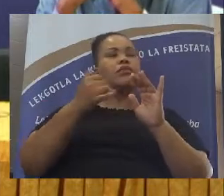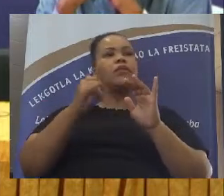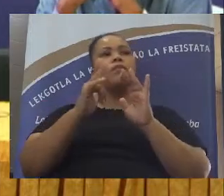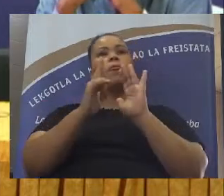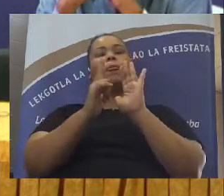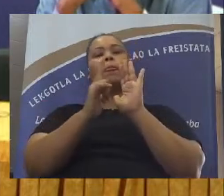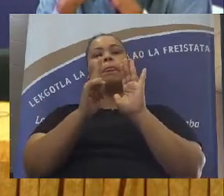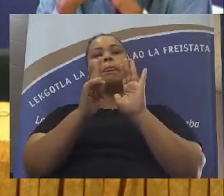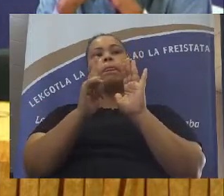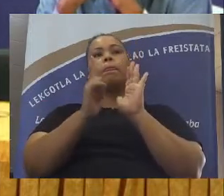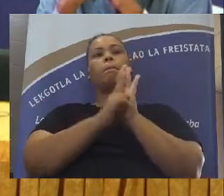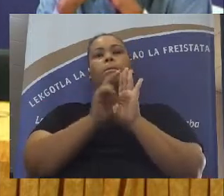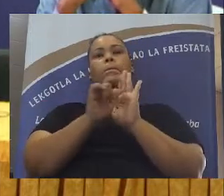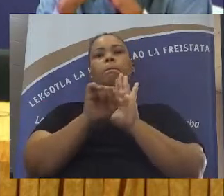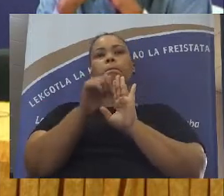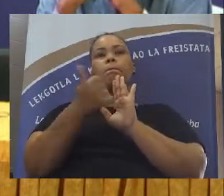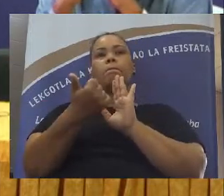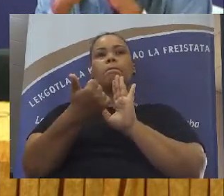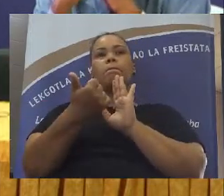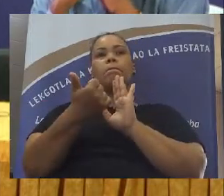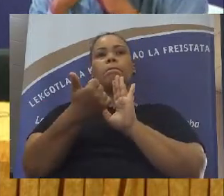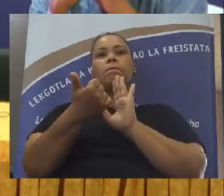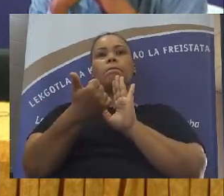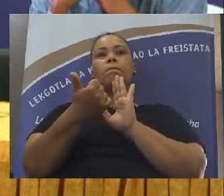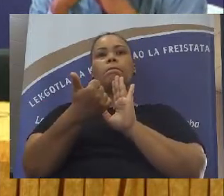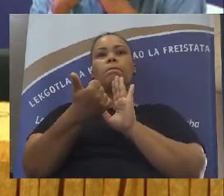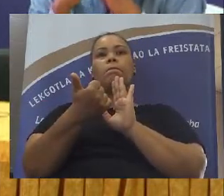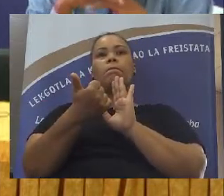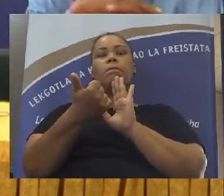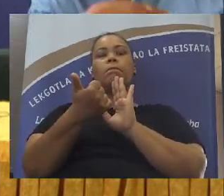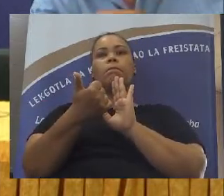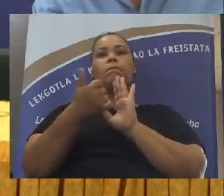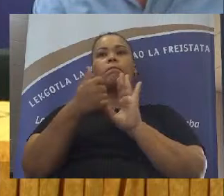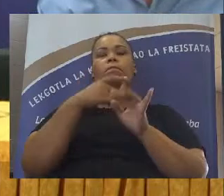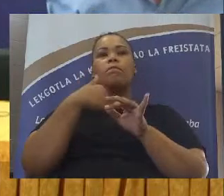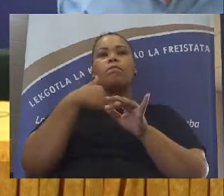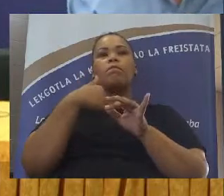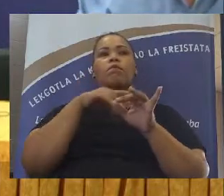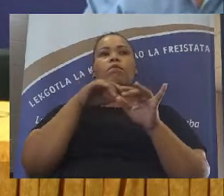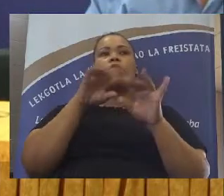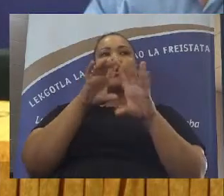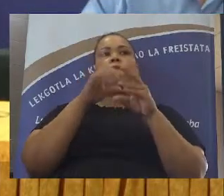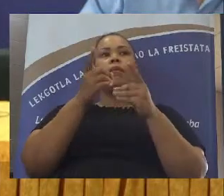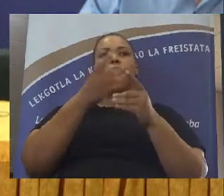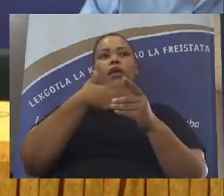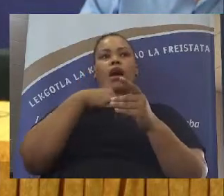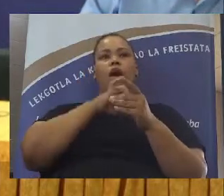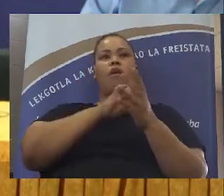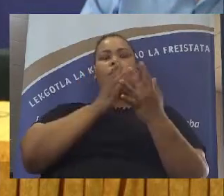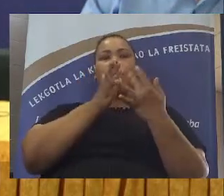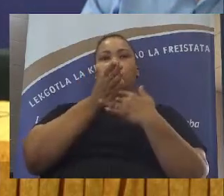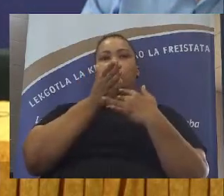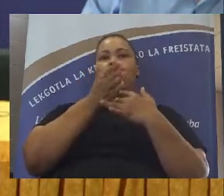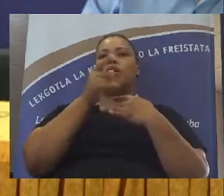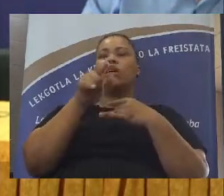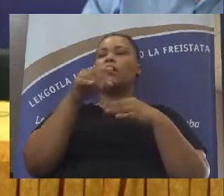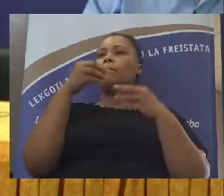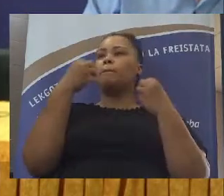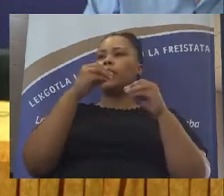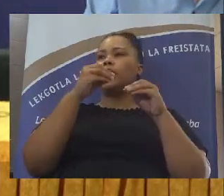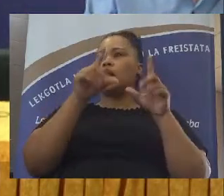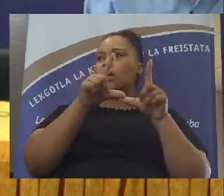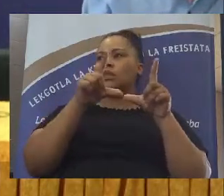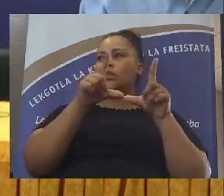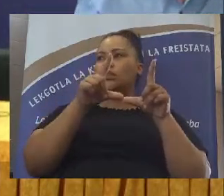that is coming that we will amend through our department next year, which is business licensing, where